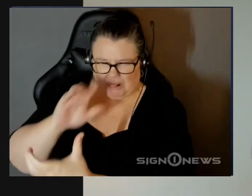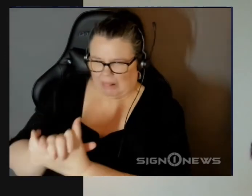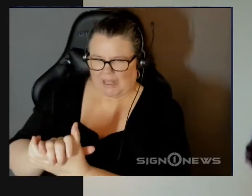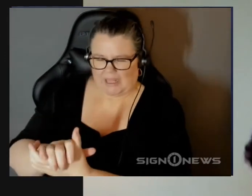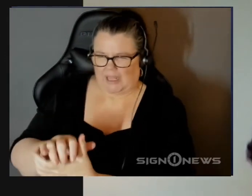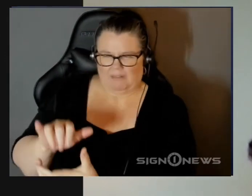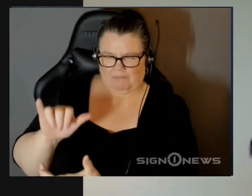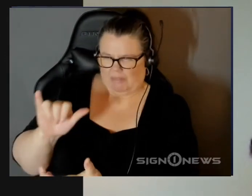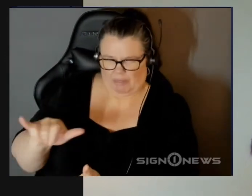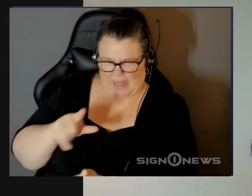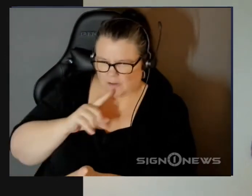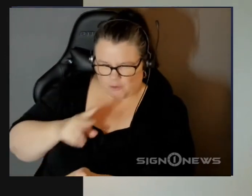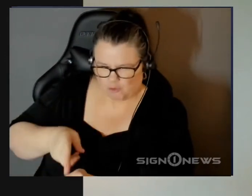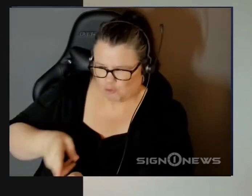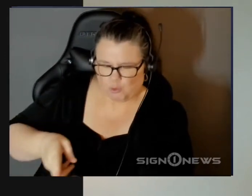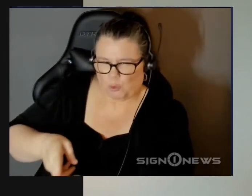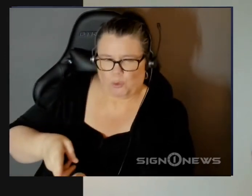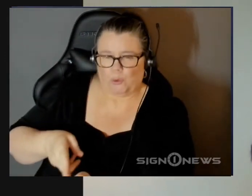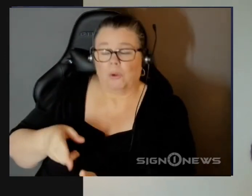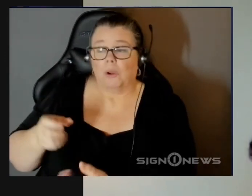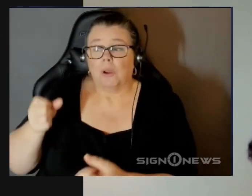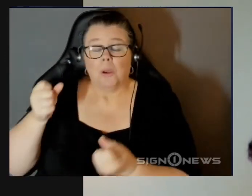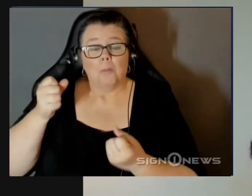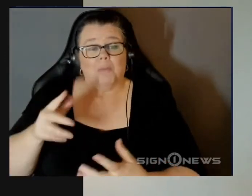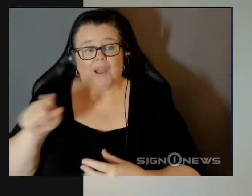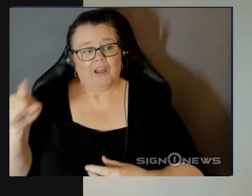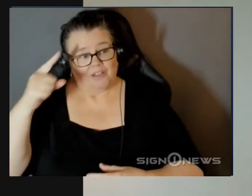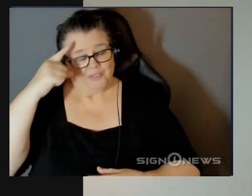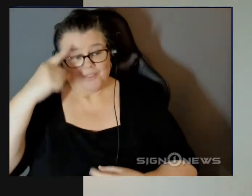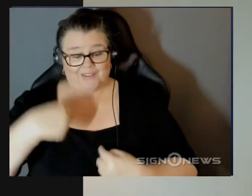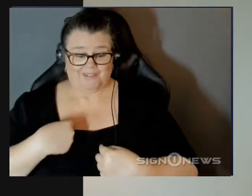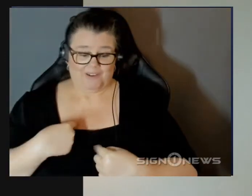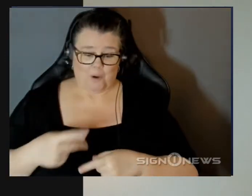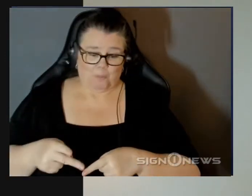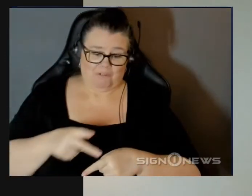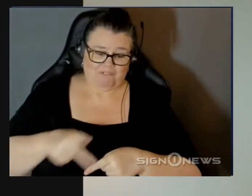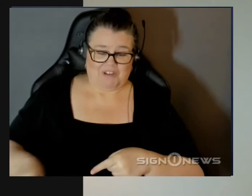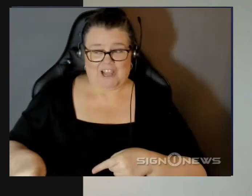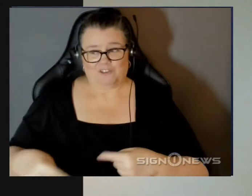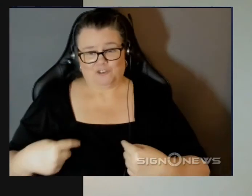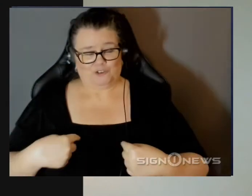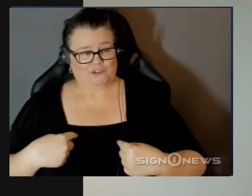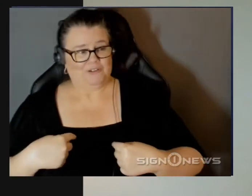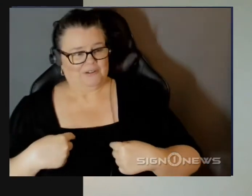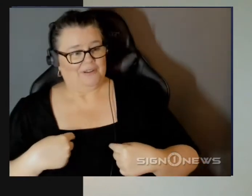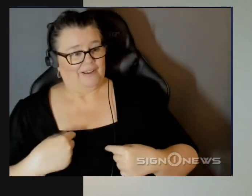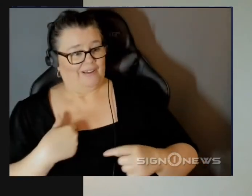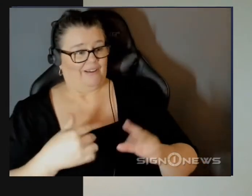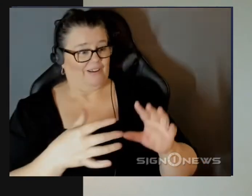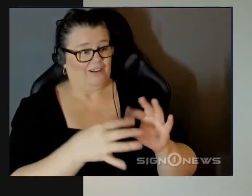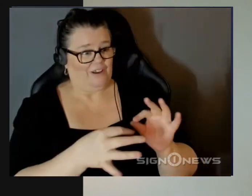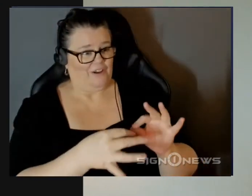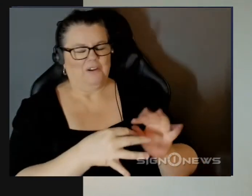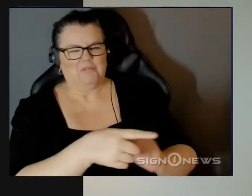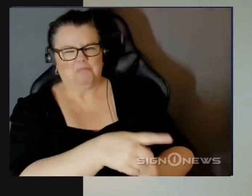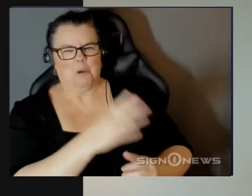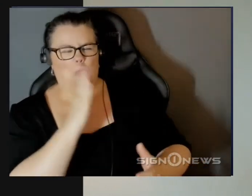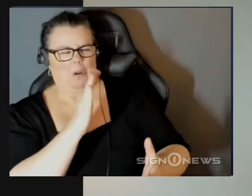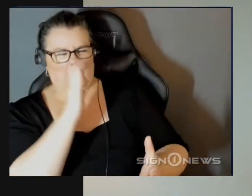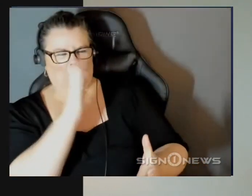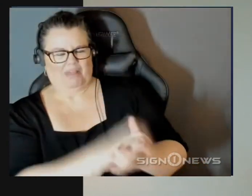their professional credentials. And I think there are times where people are not necessarily have any ill